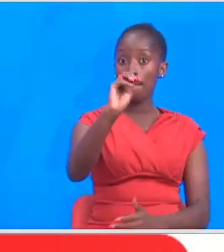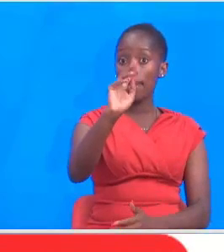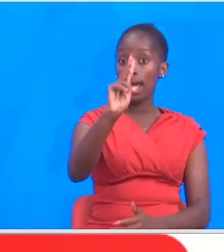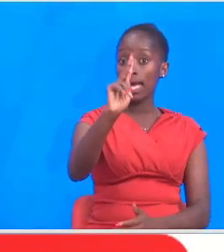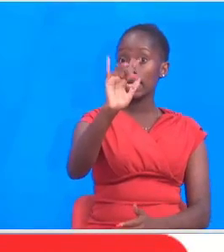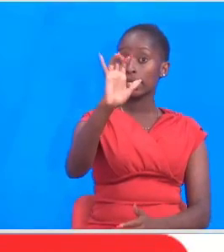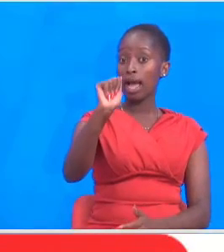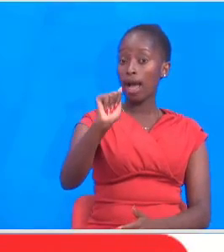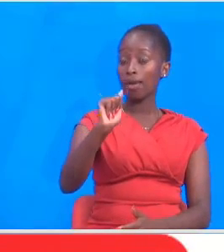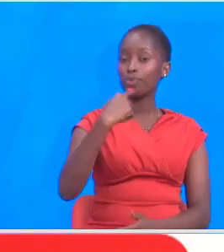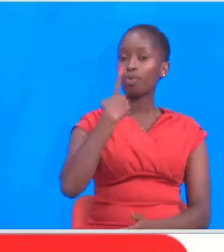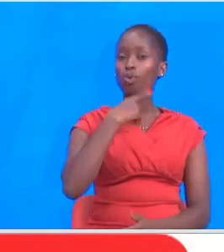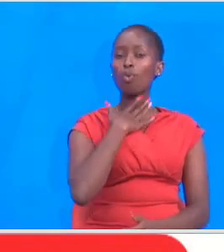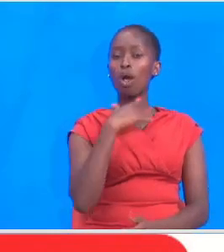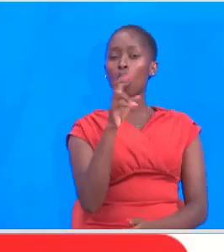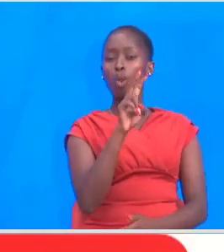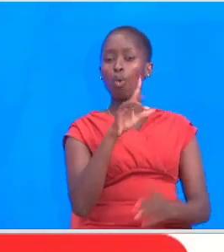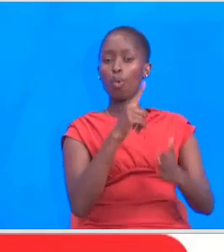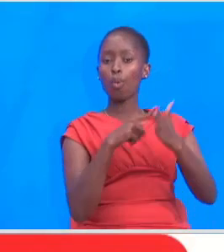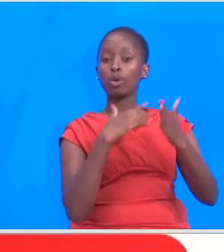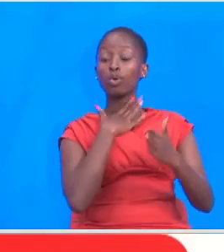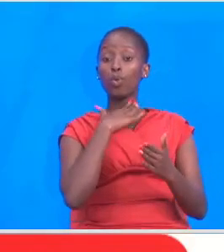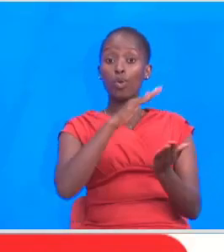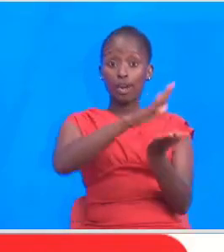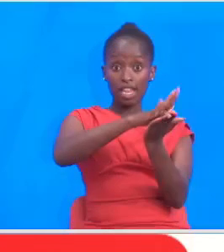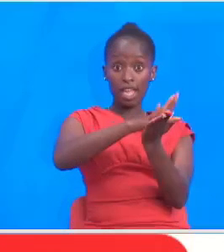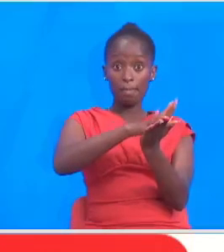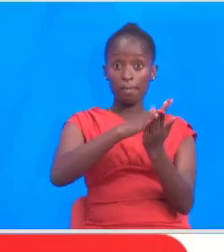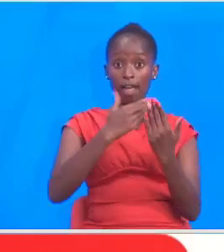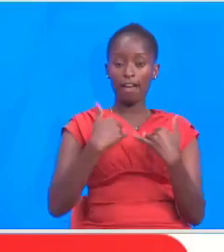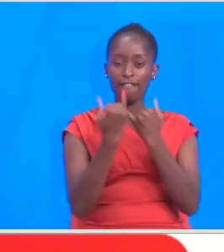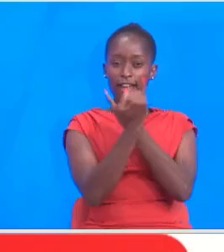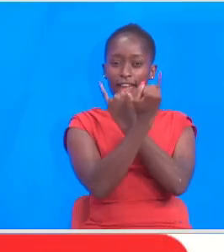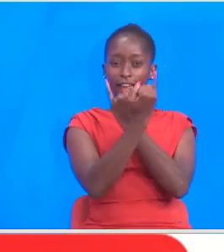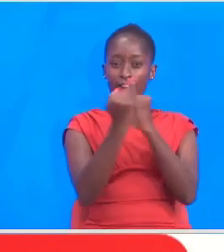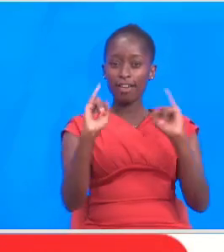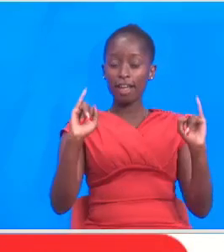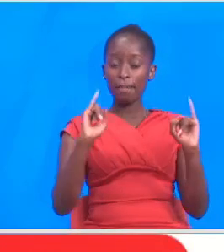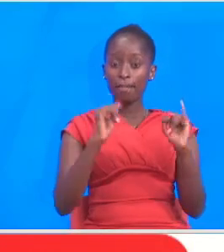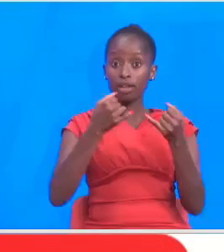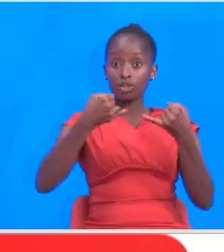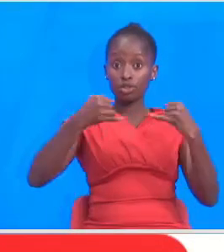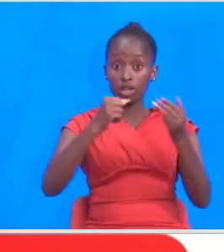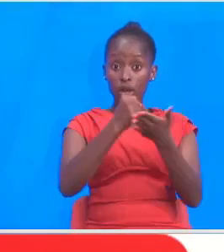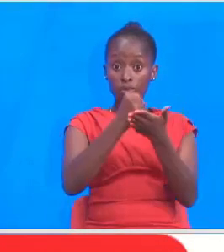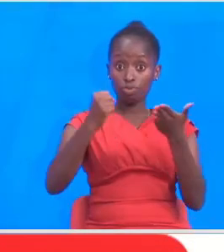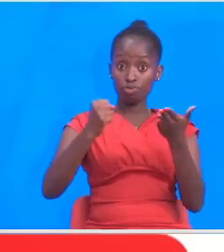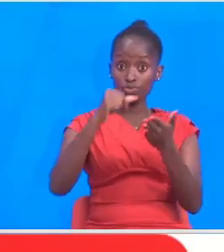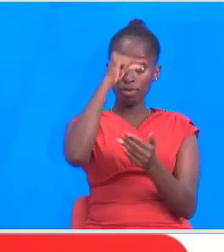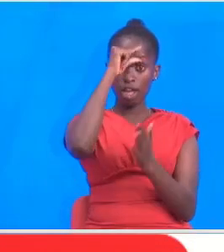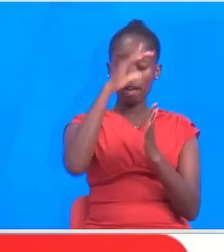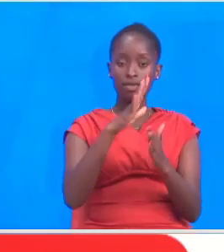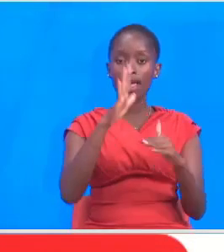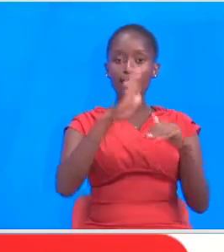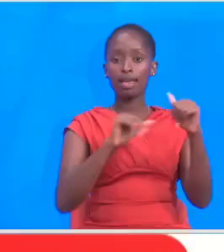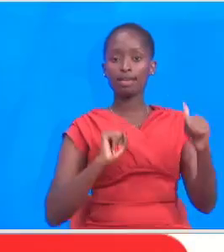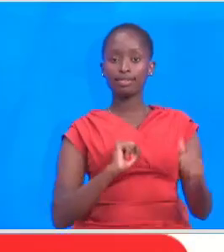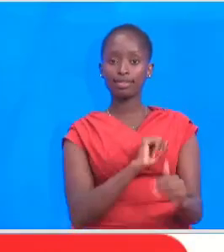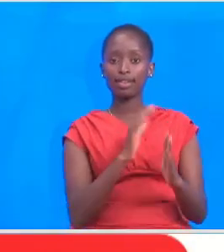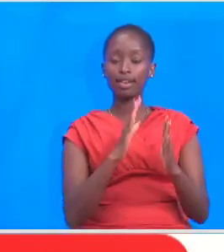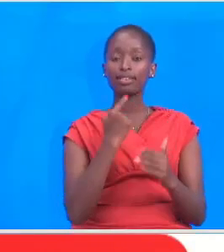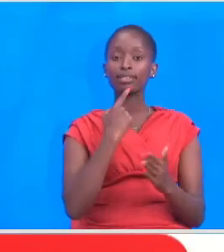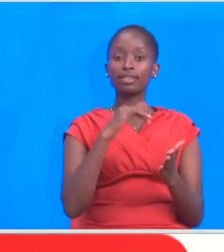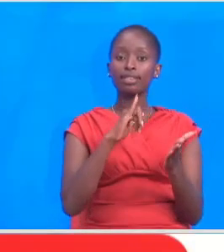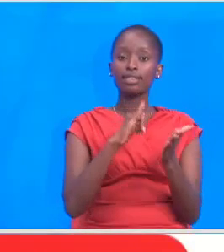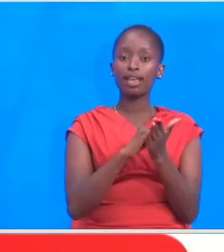Friday seeking the establishment of an independent tribunal to try impeached governors instead of the Senate is the latest clamour